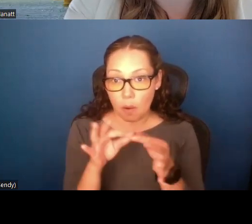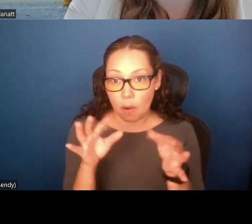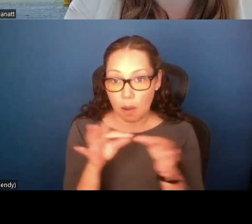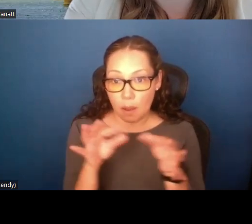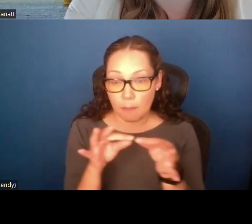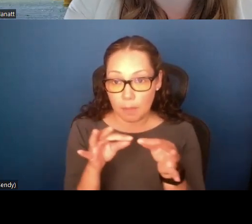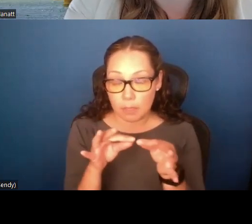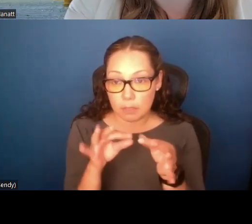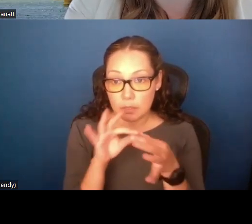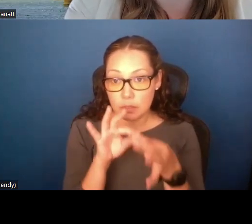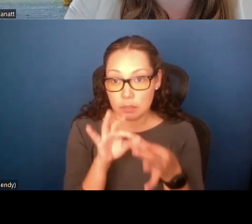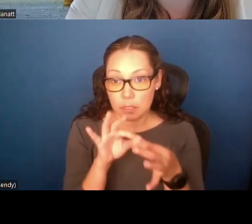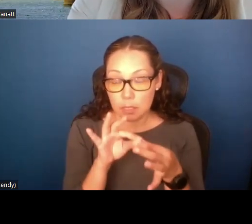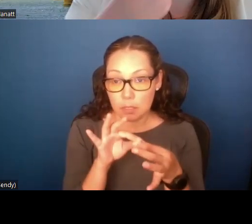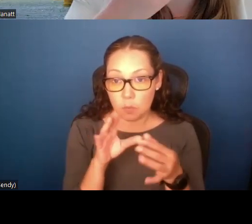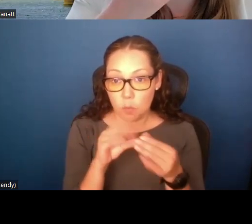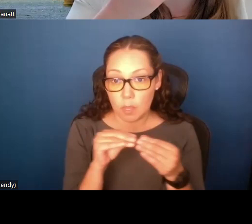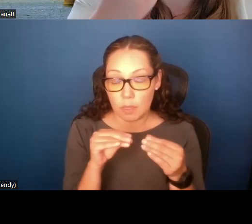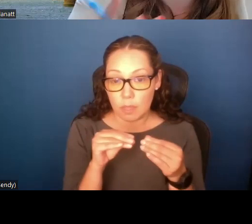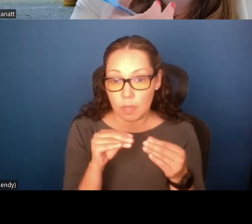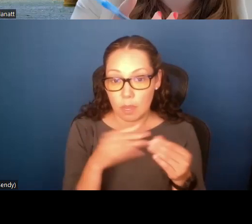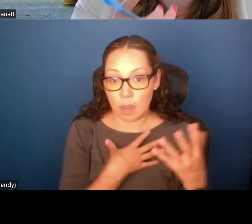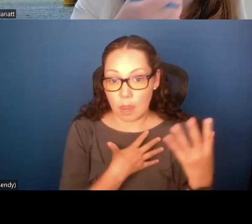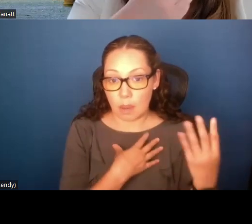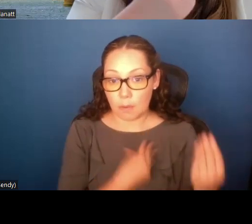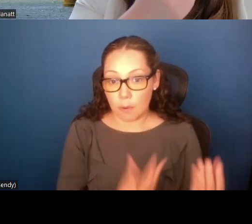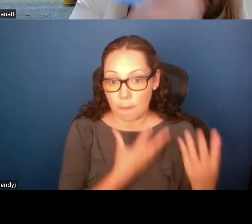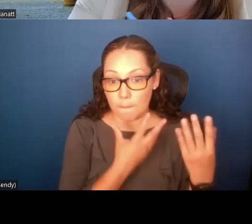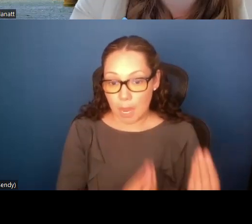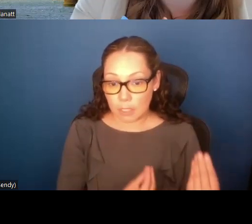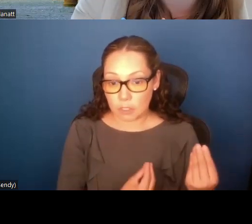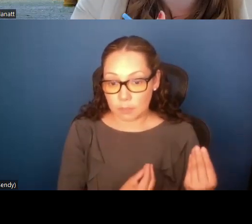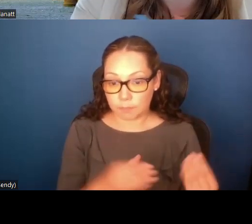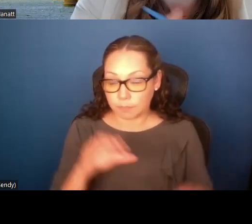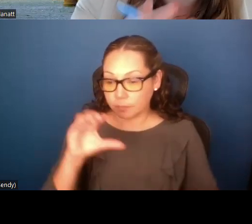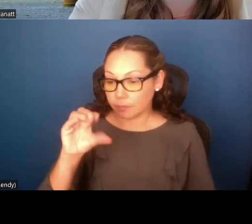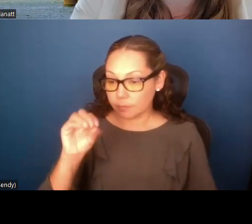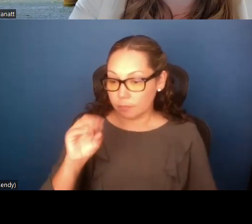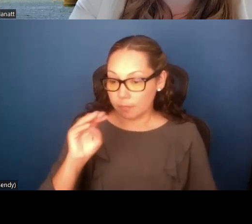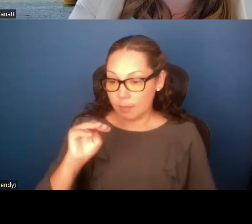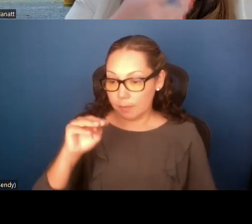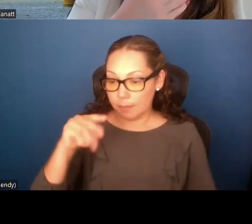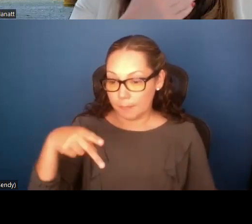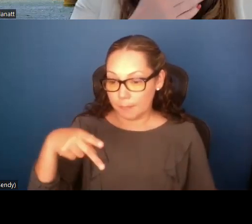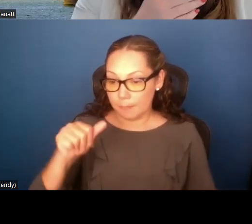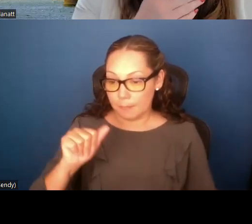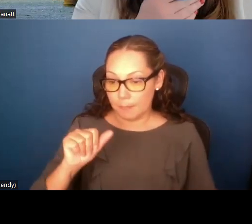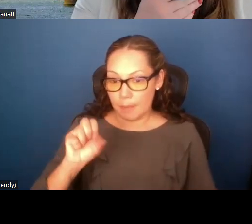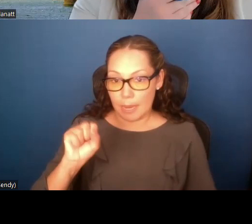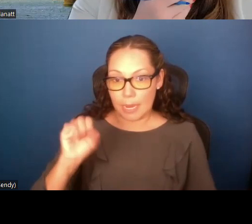a compassionate care recommendation? I'm using the term compassionate care because I don't have another term for it right now, but we will think through